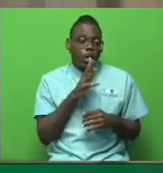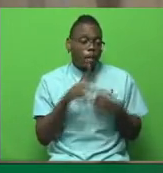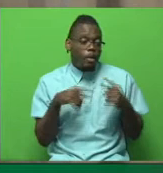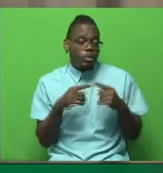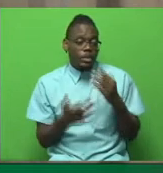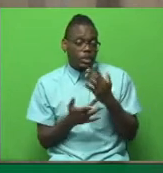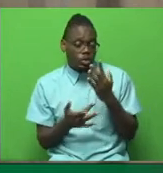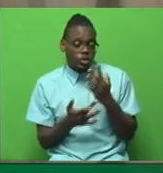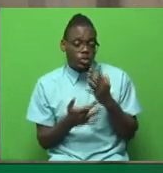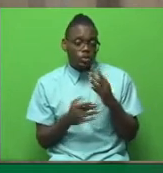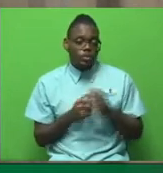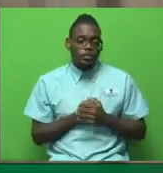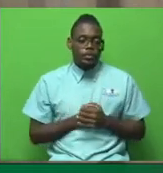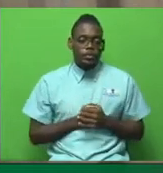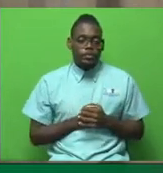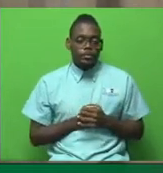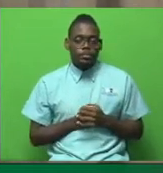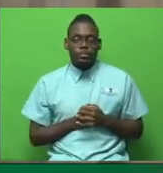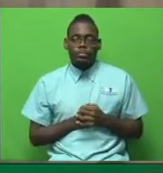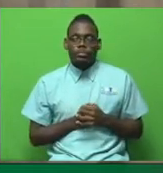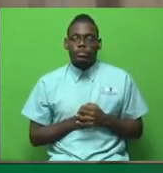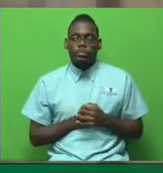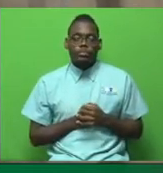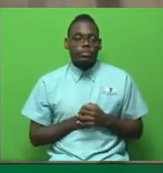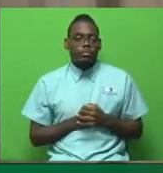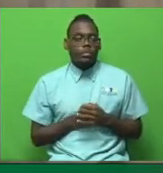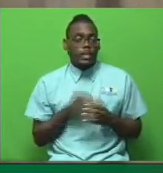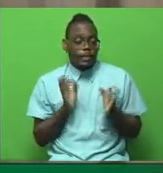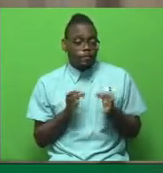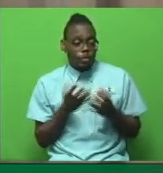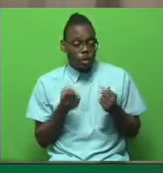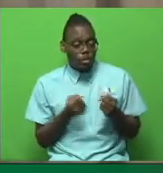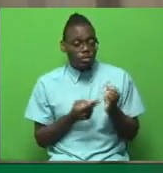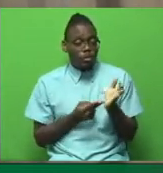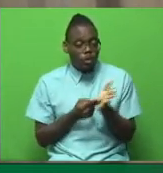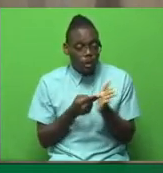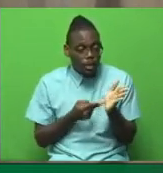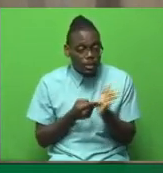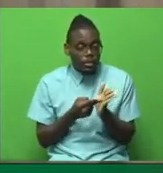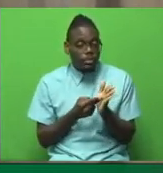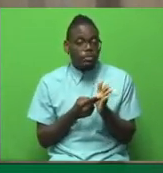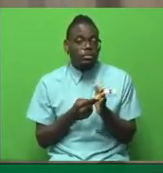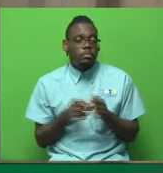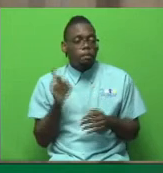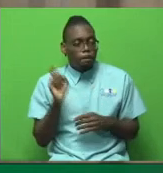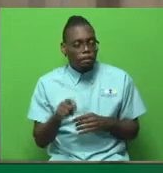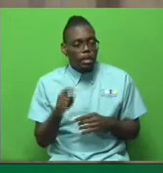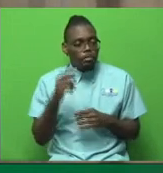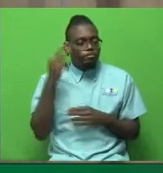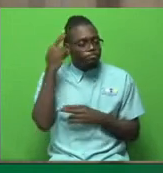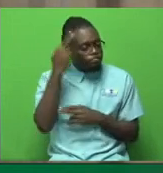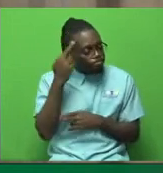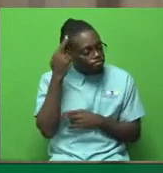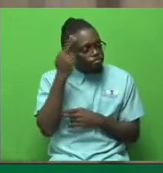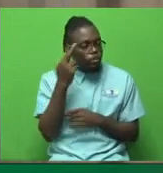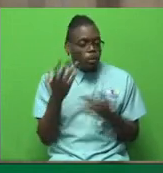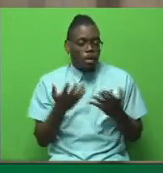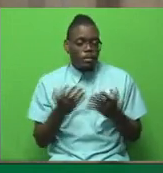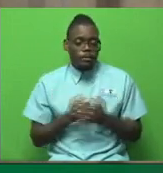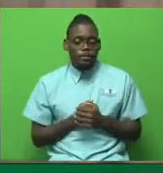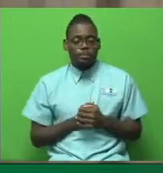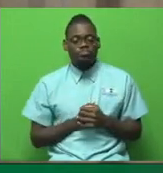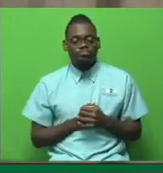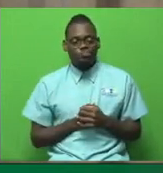excelling if you are honest about that you would have to realize that in order to get to that thinking